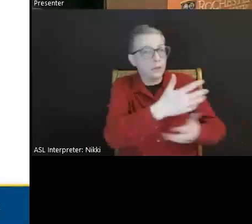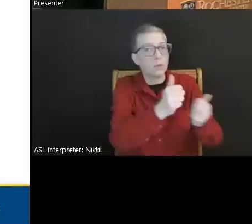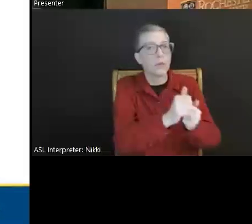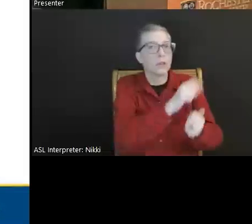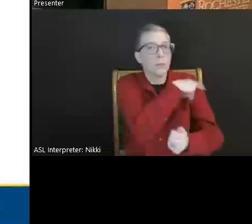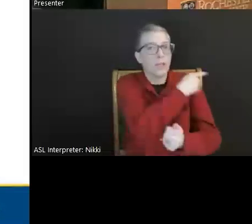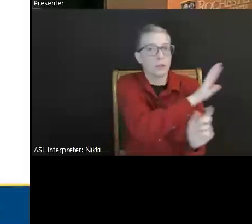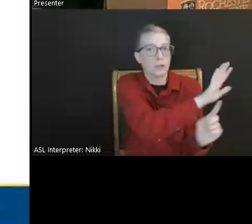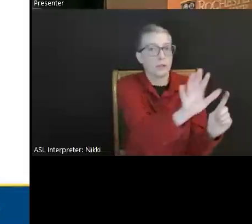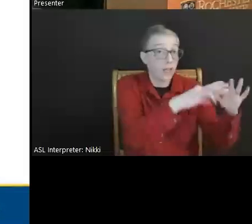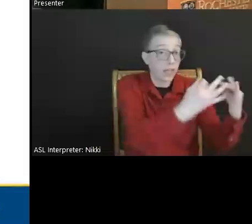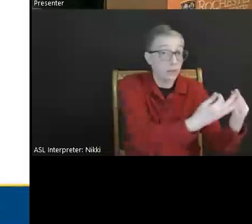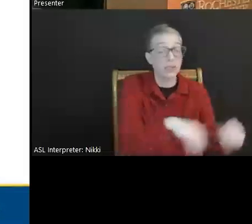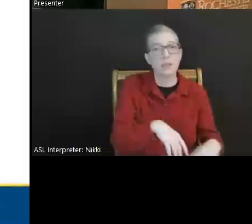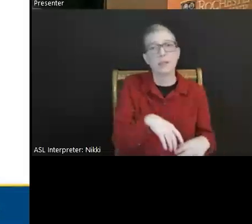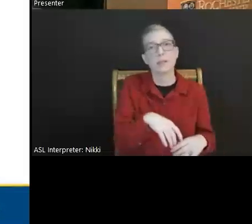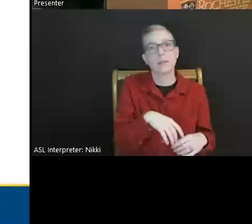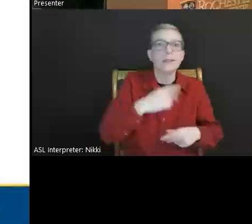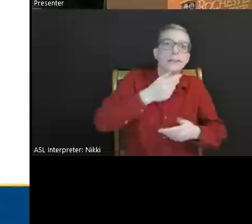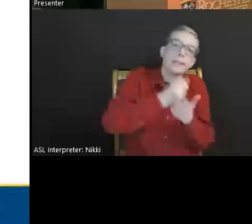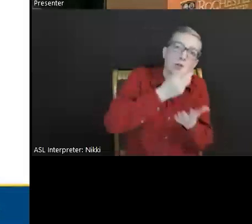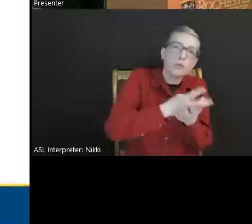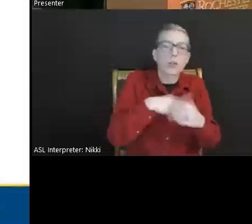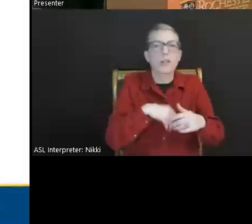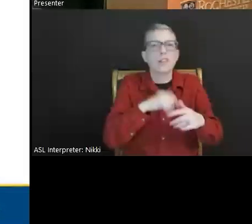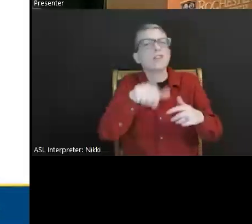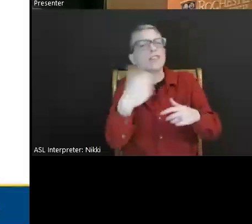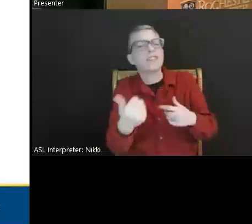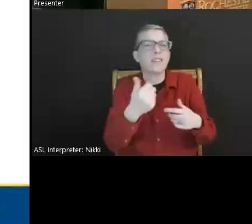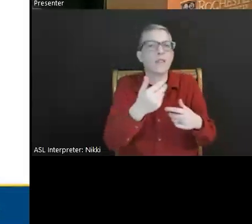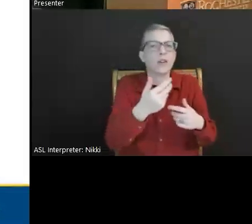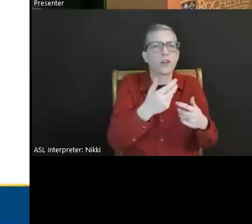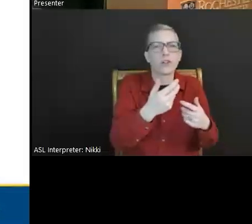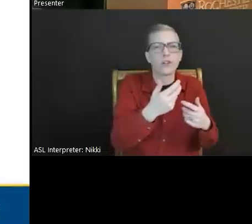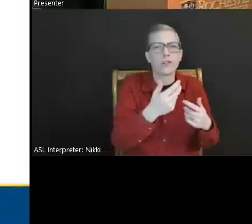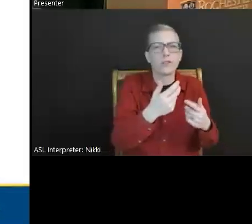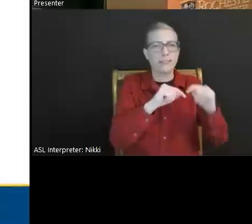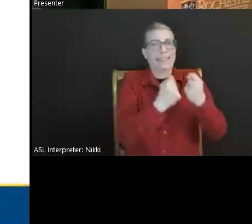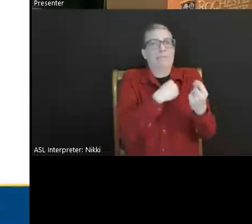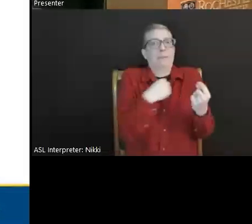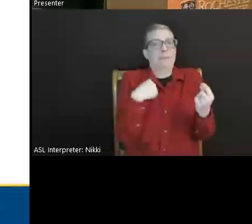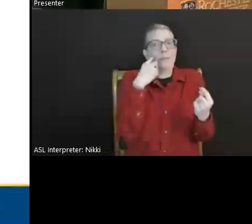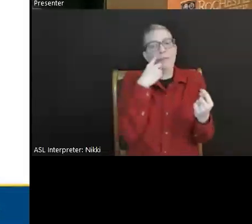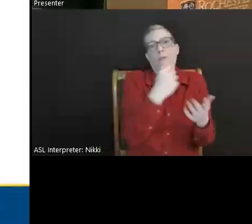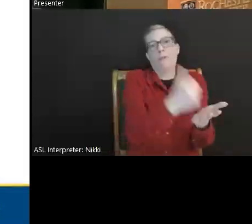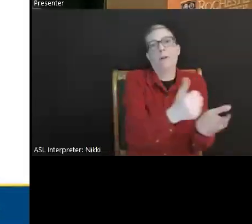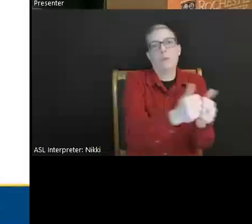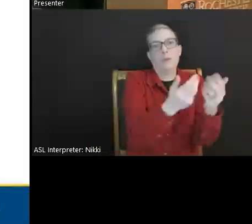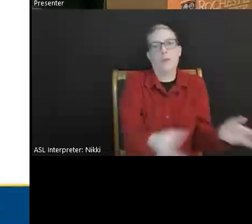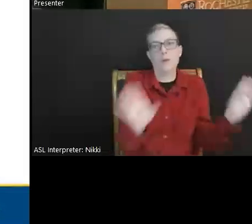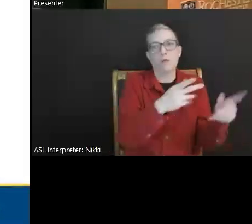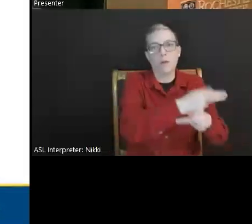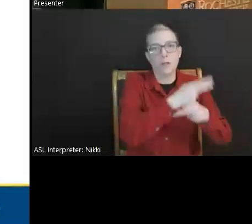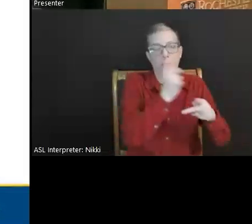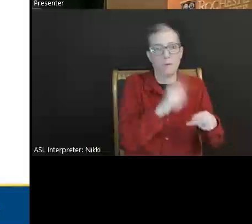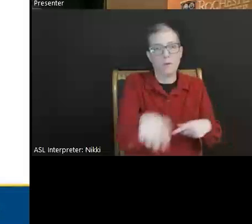managers, social supports, and other community members to coordinate overall care. I've really been able to work with patients